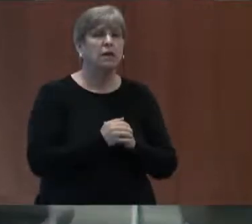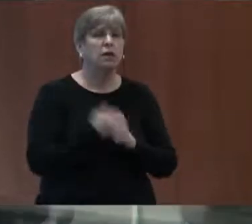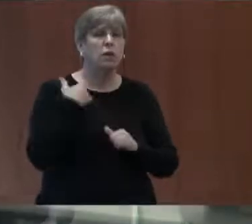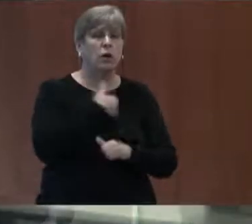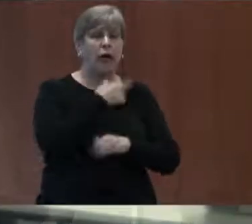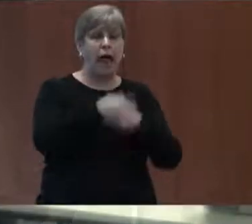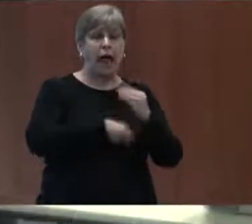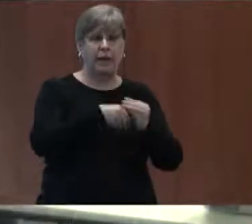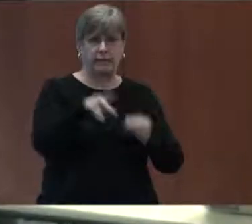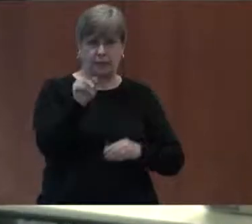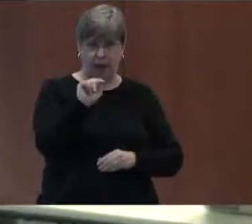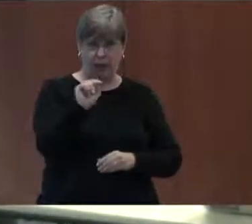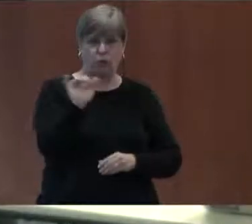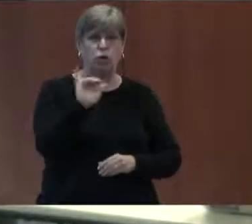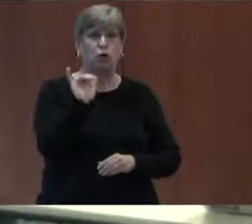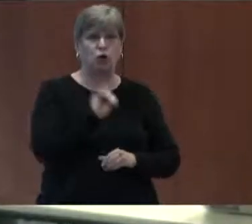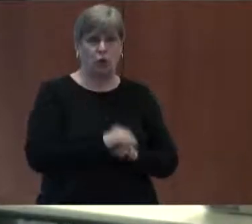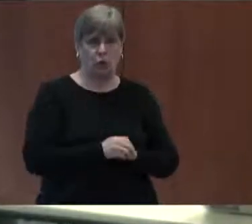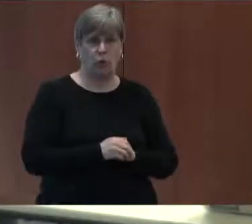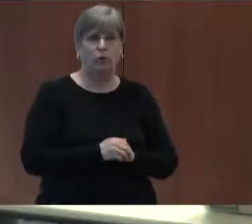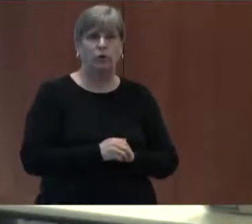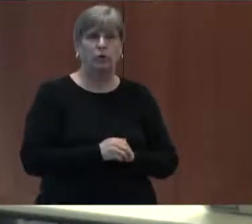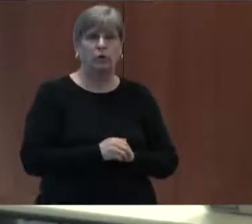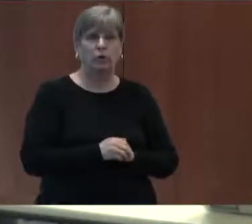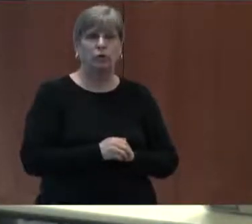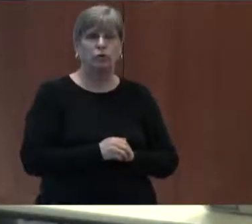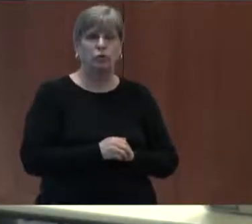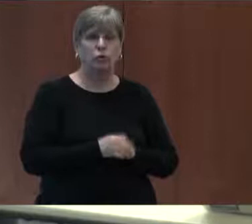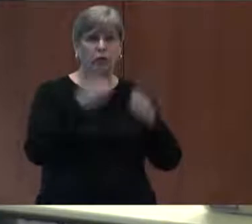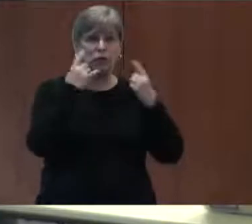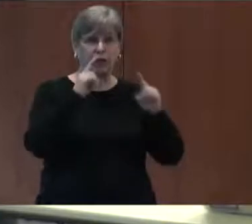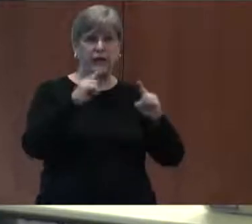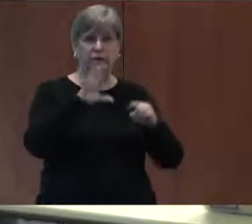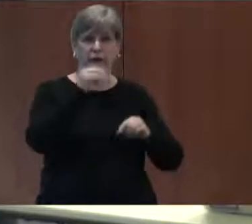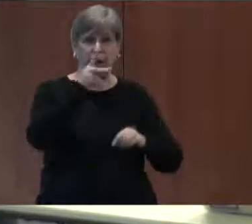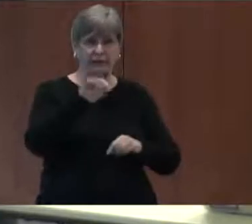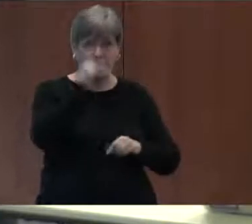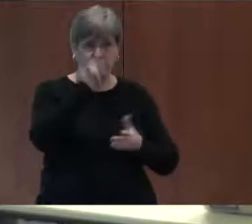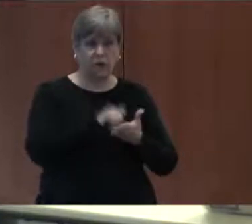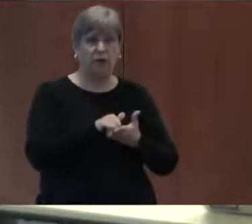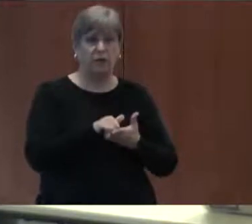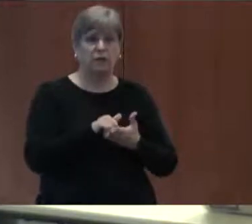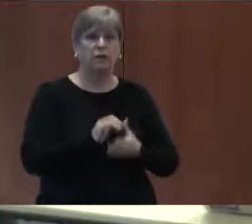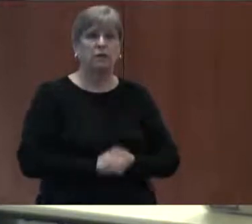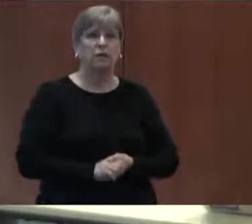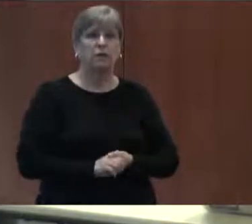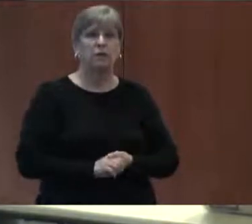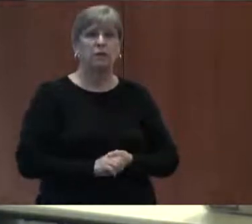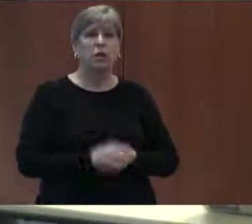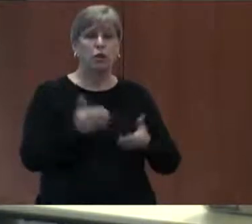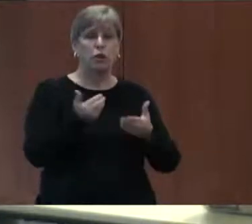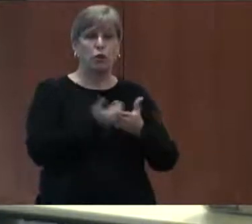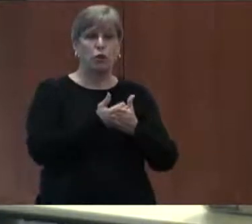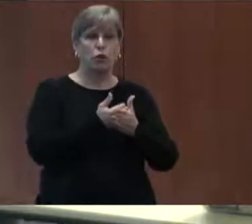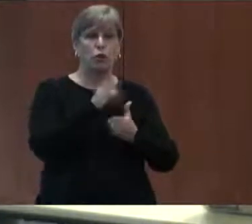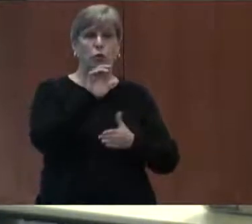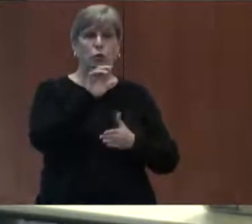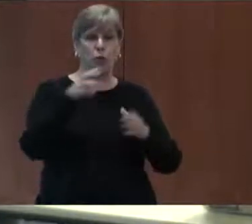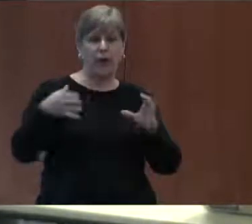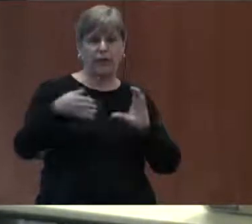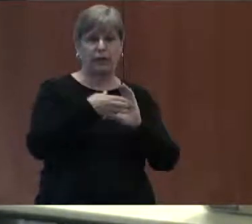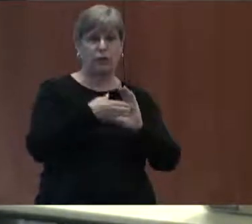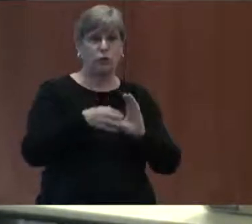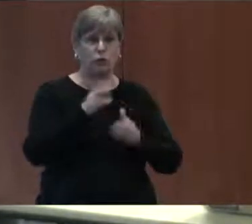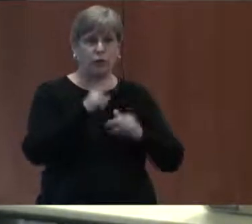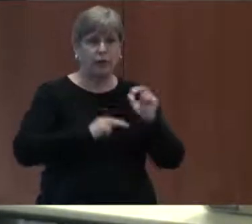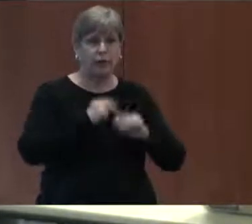few bathrooms to increase the capacity for that. The new addition will